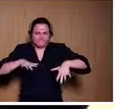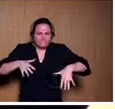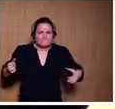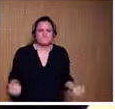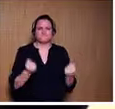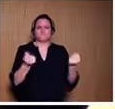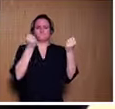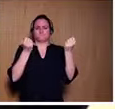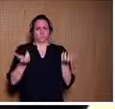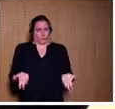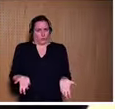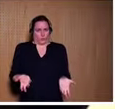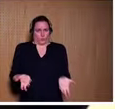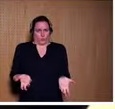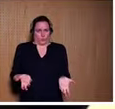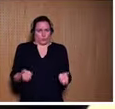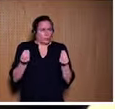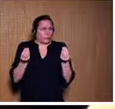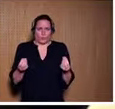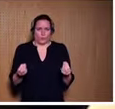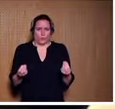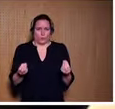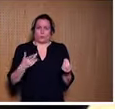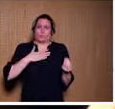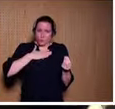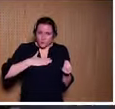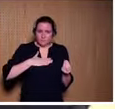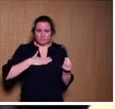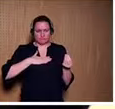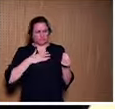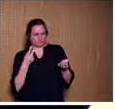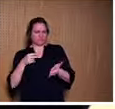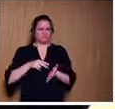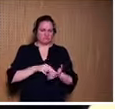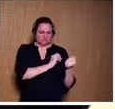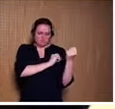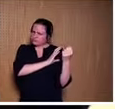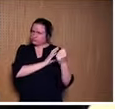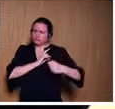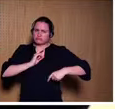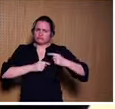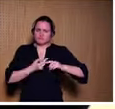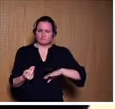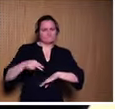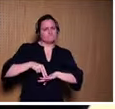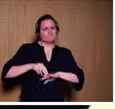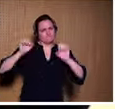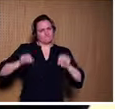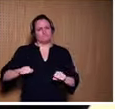and equip human rights defenders to be bold, bolder, and stand for the rights?